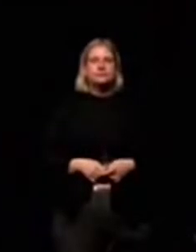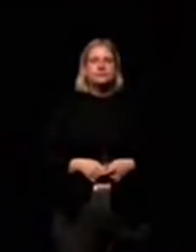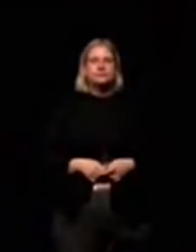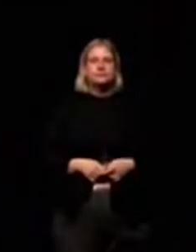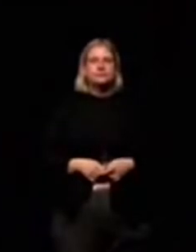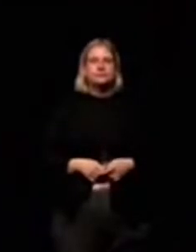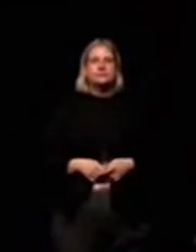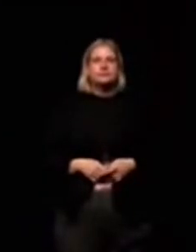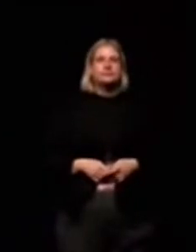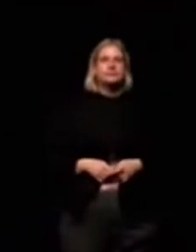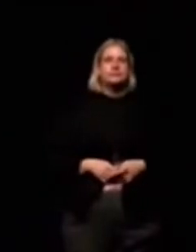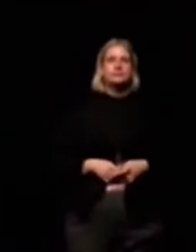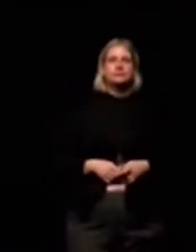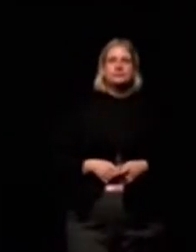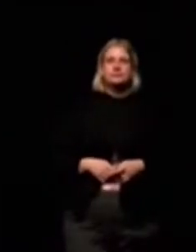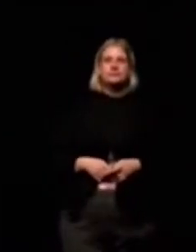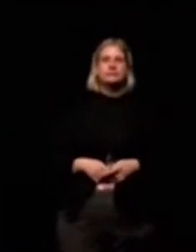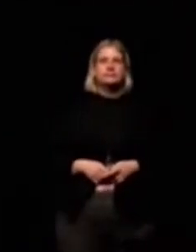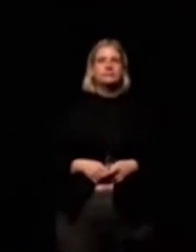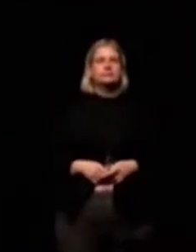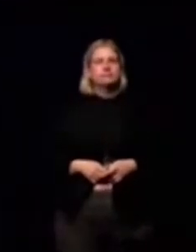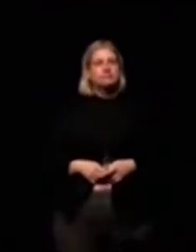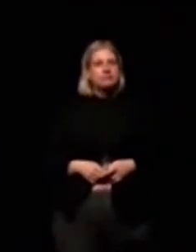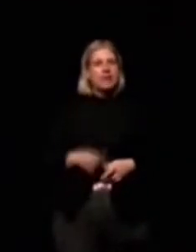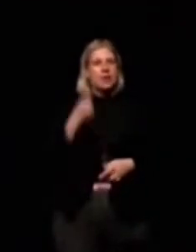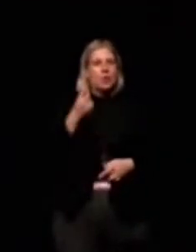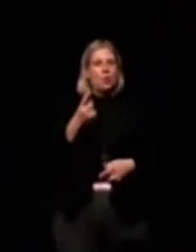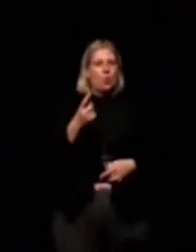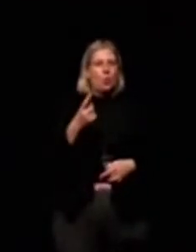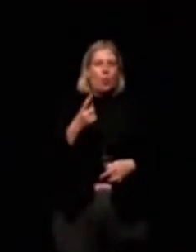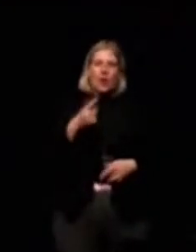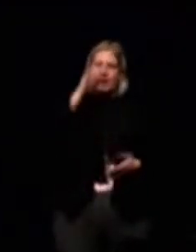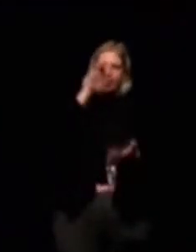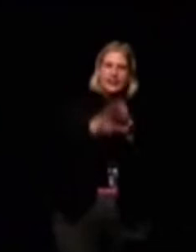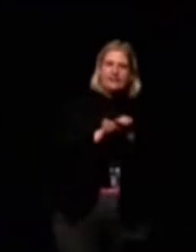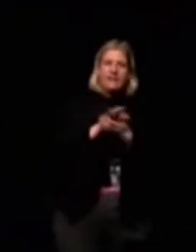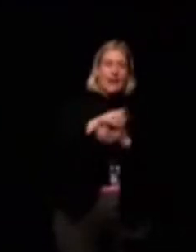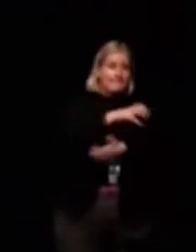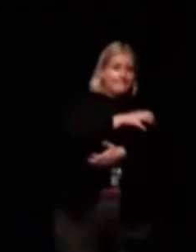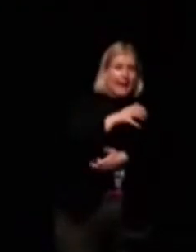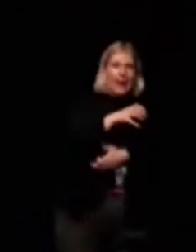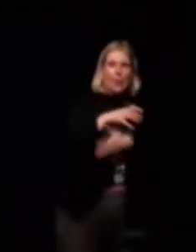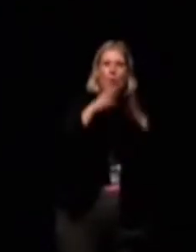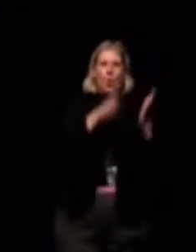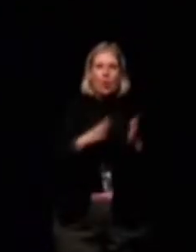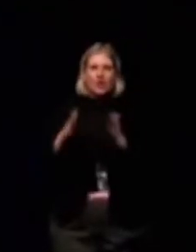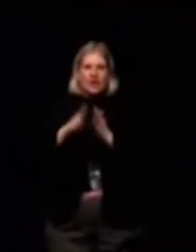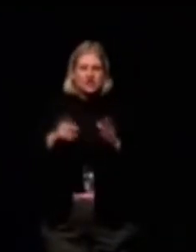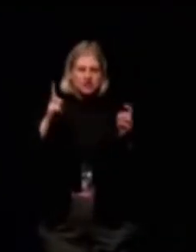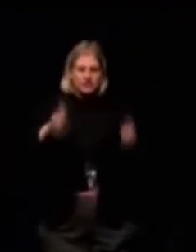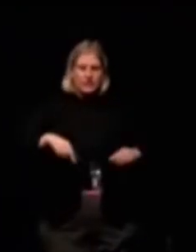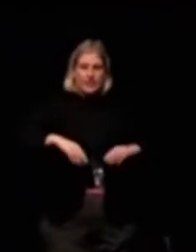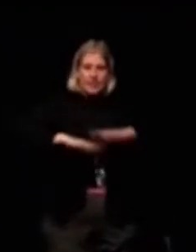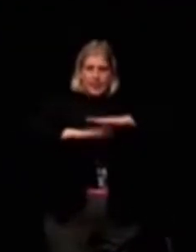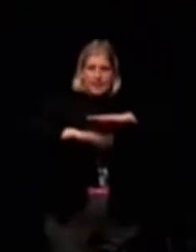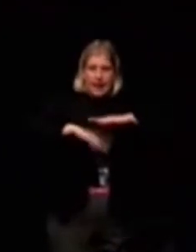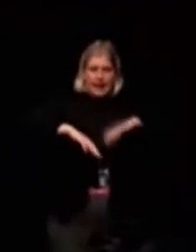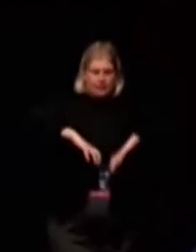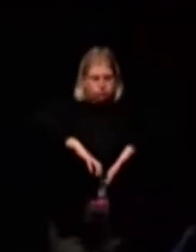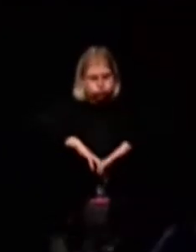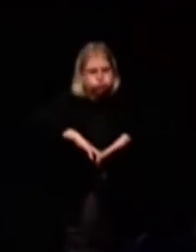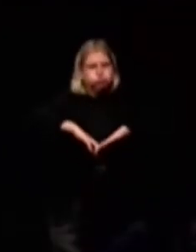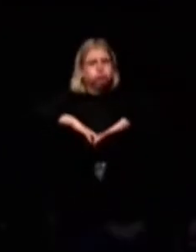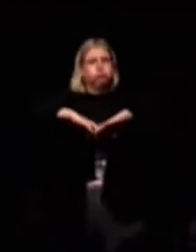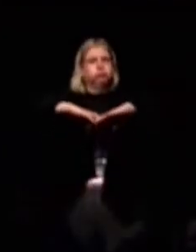One that is grounded in the belief that the power and organization must rise from the bottom up, and we reject